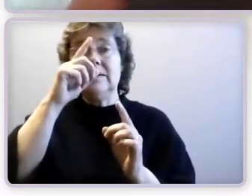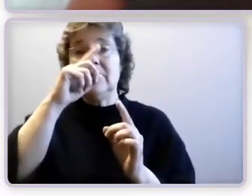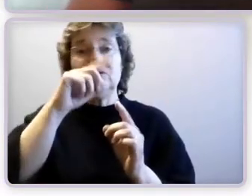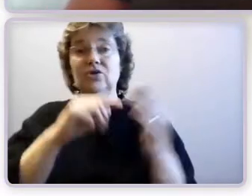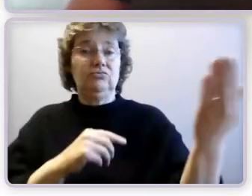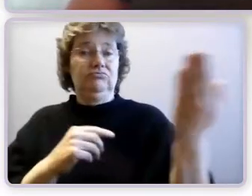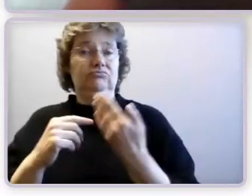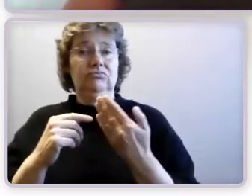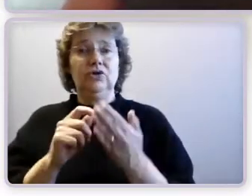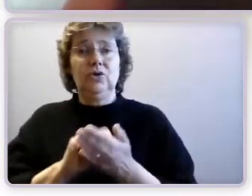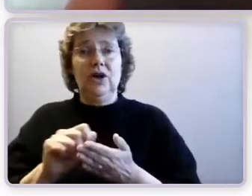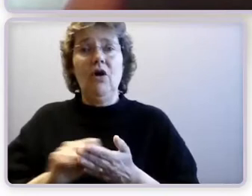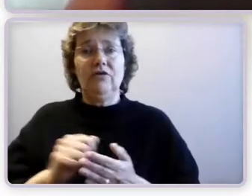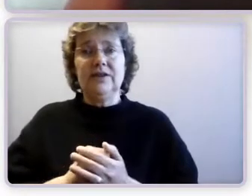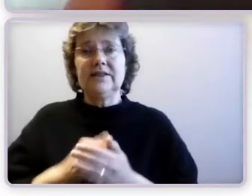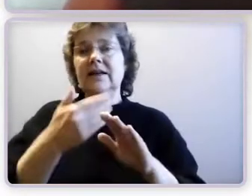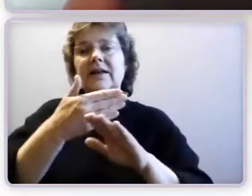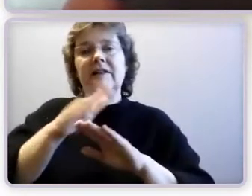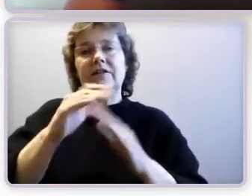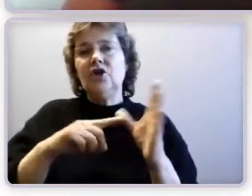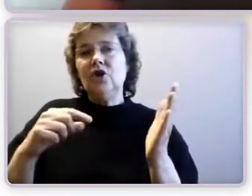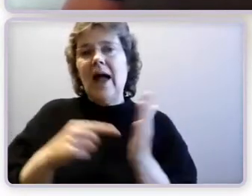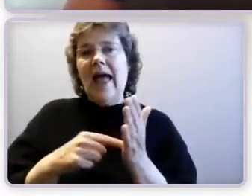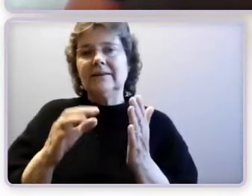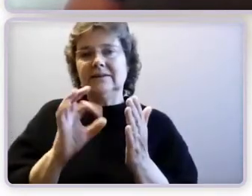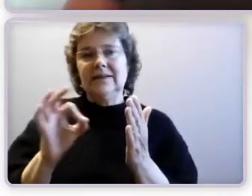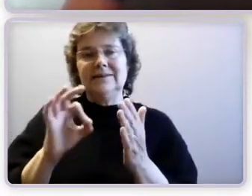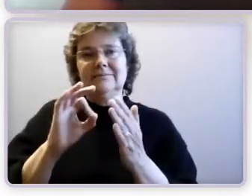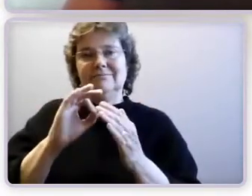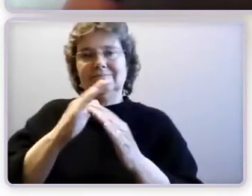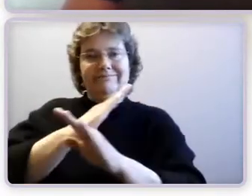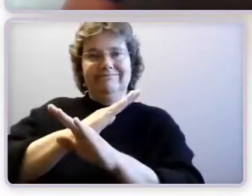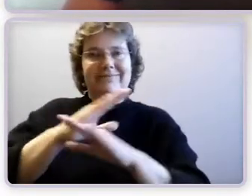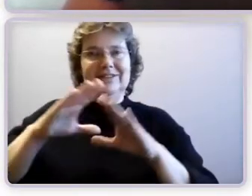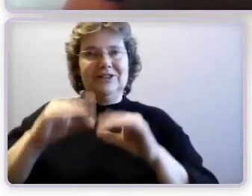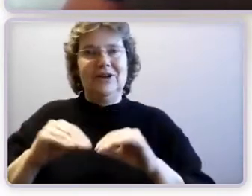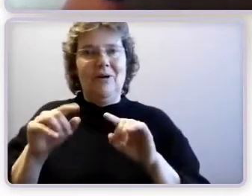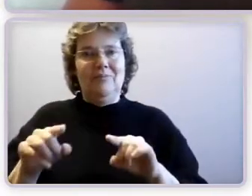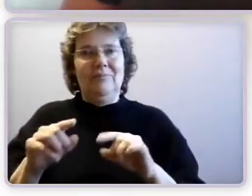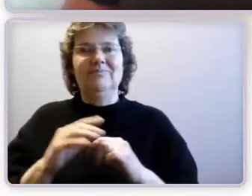But the new Act doesn't prohibit or stop that from happening. So that hasn't really changed.